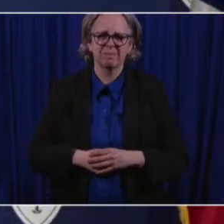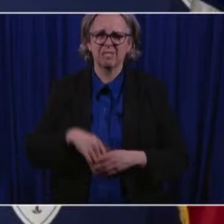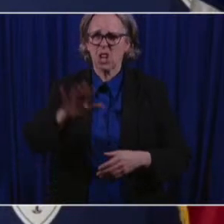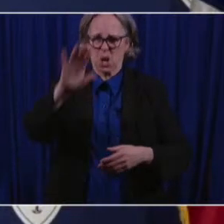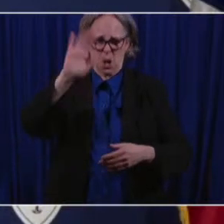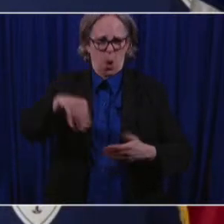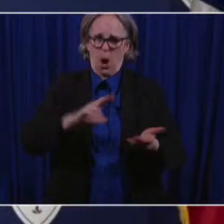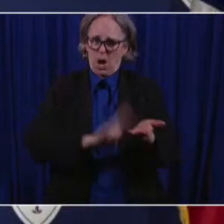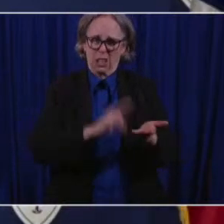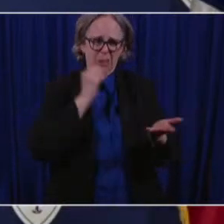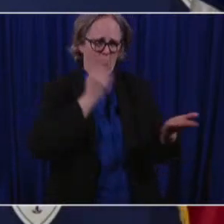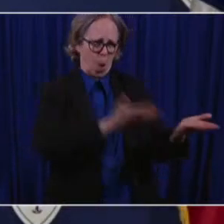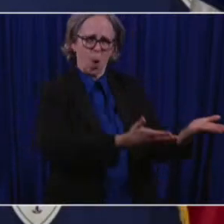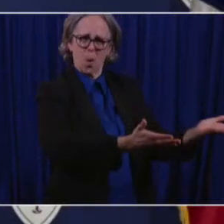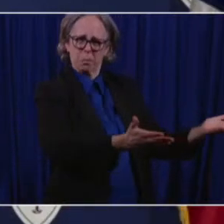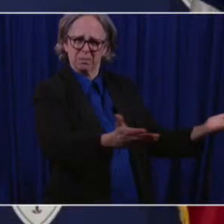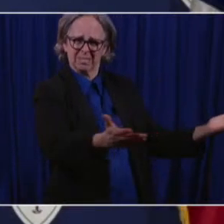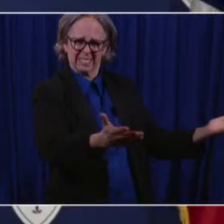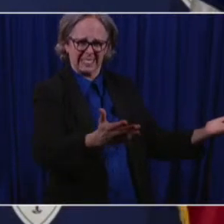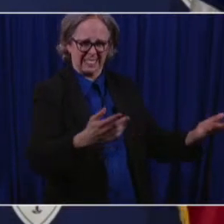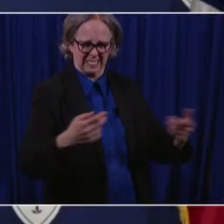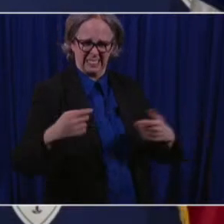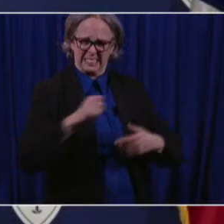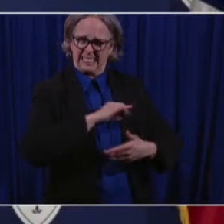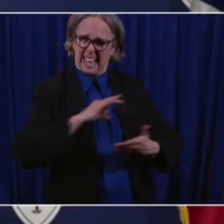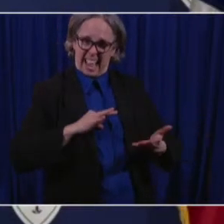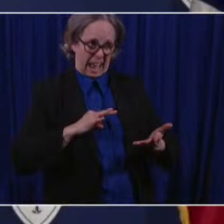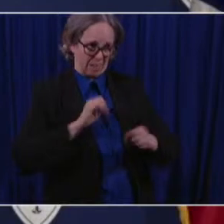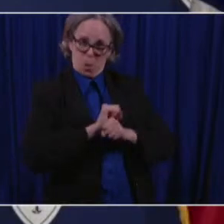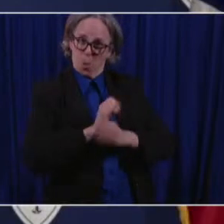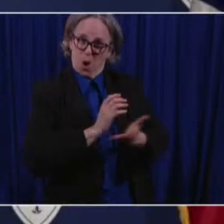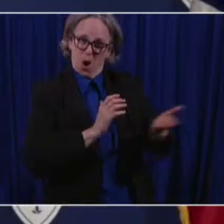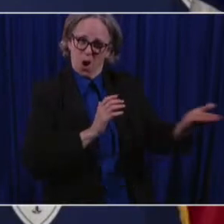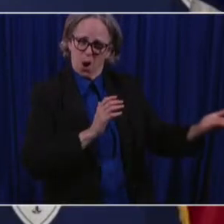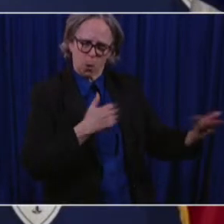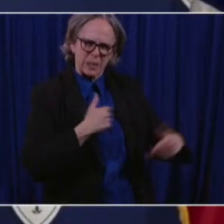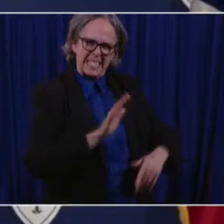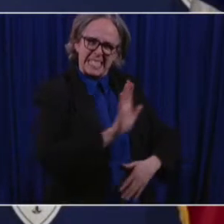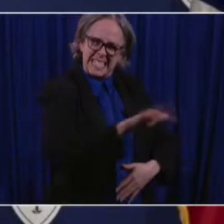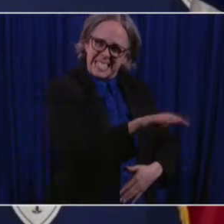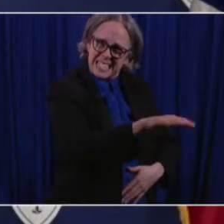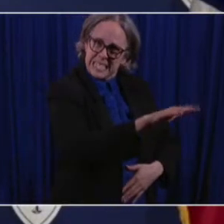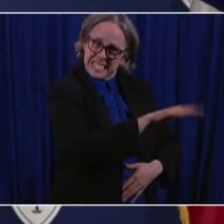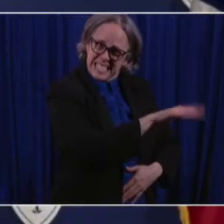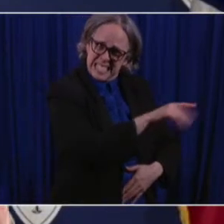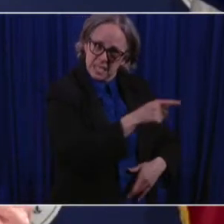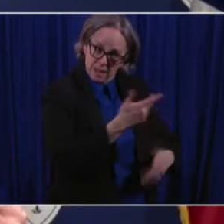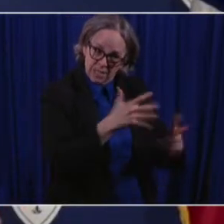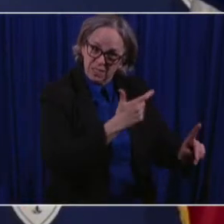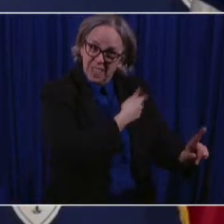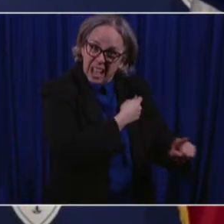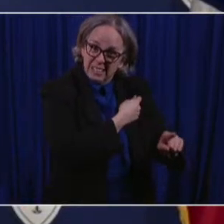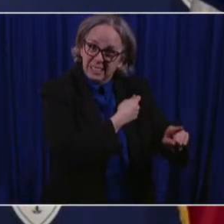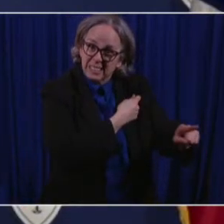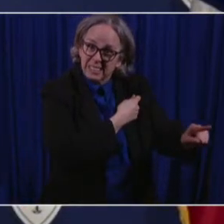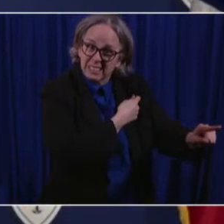who work in the nursing homes, if you're vaccinated, it will be one level